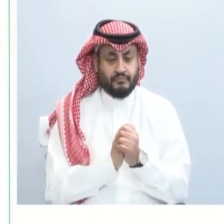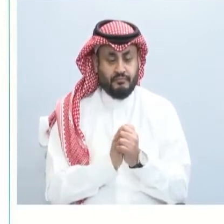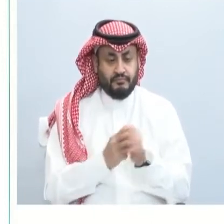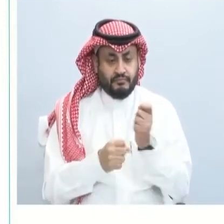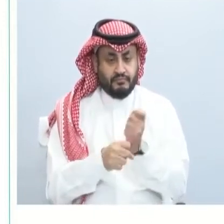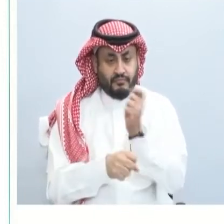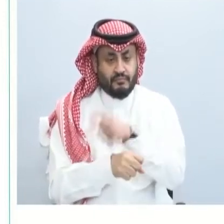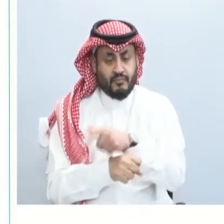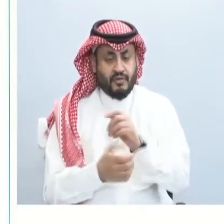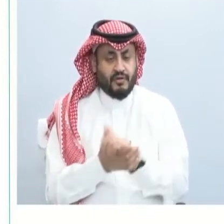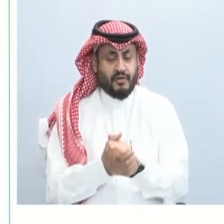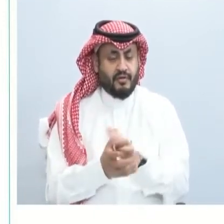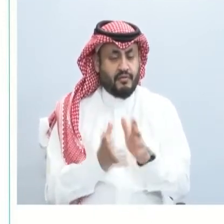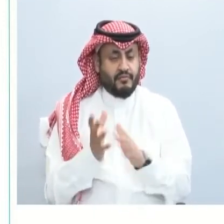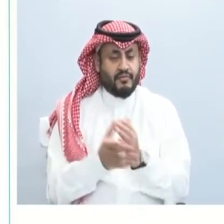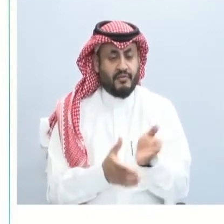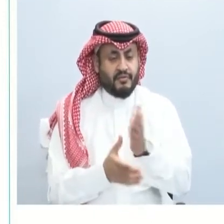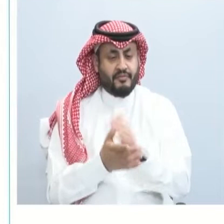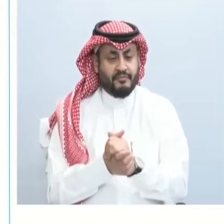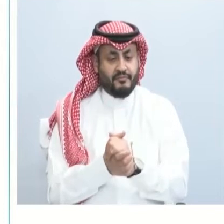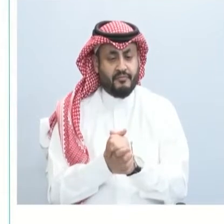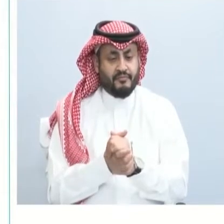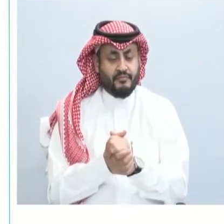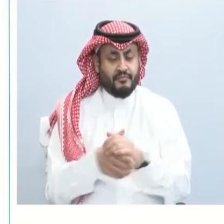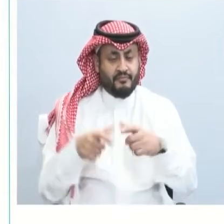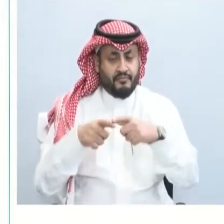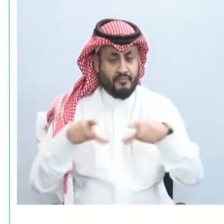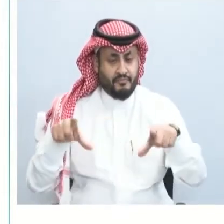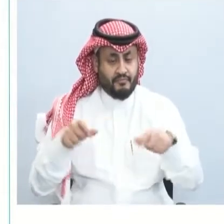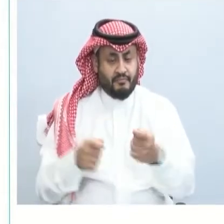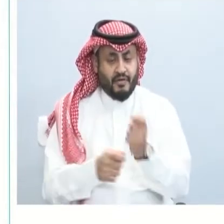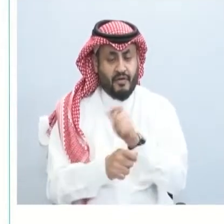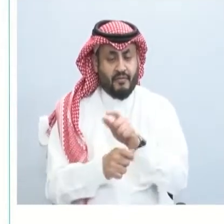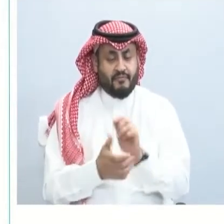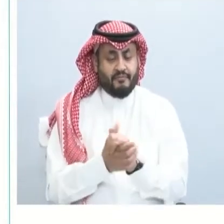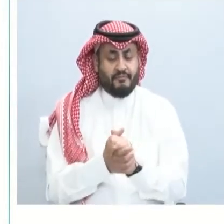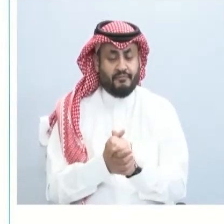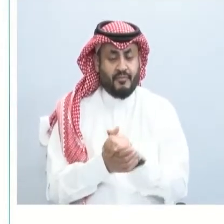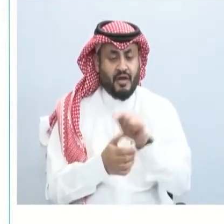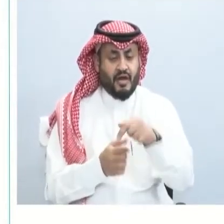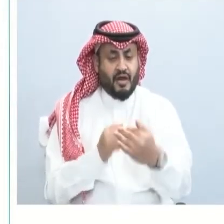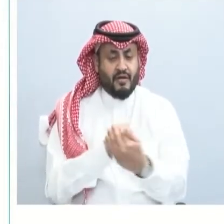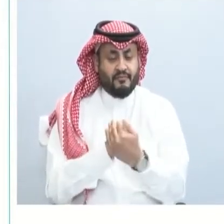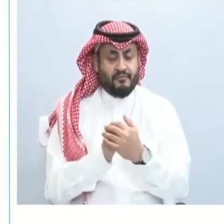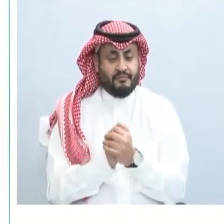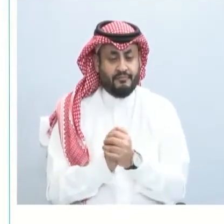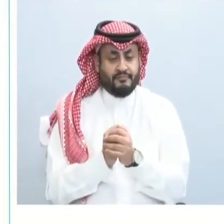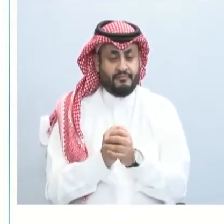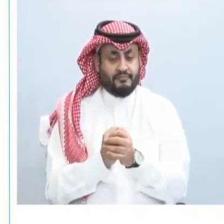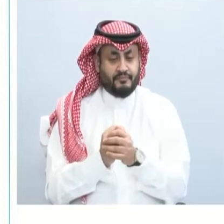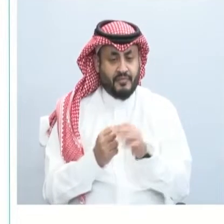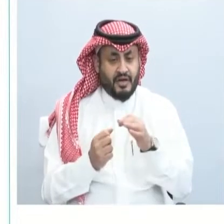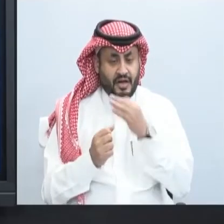in sentences and to make appropriate comments. So this is what we're going to do, to practice